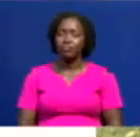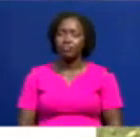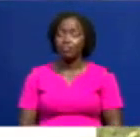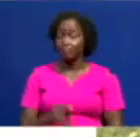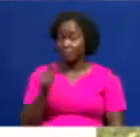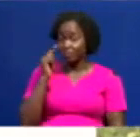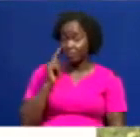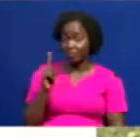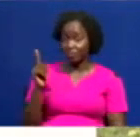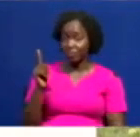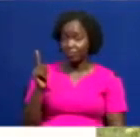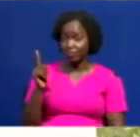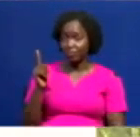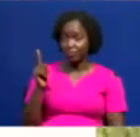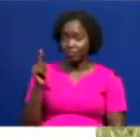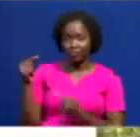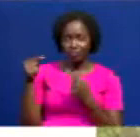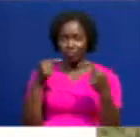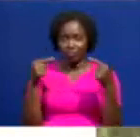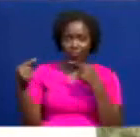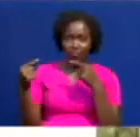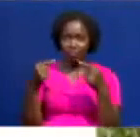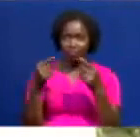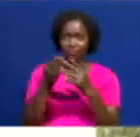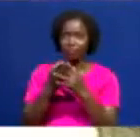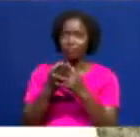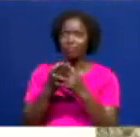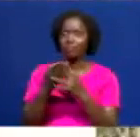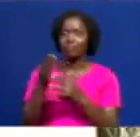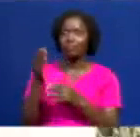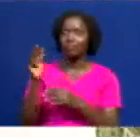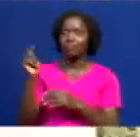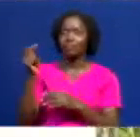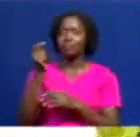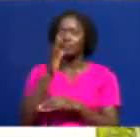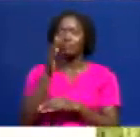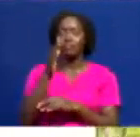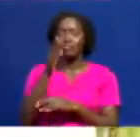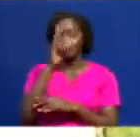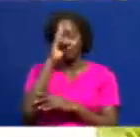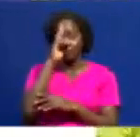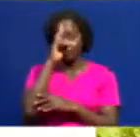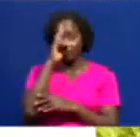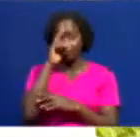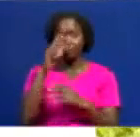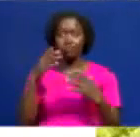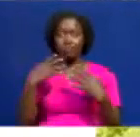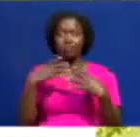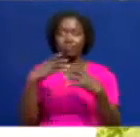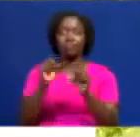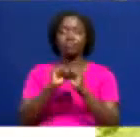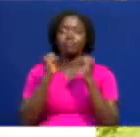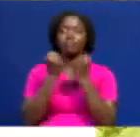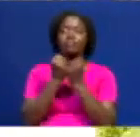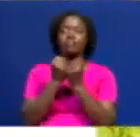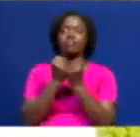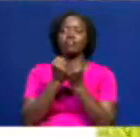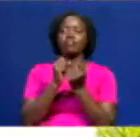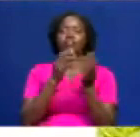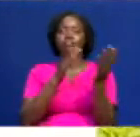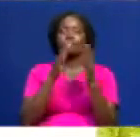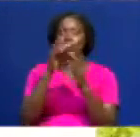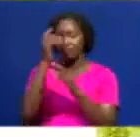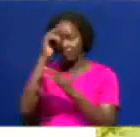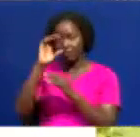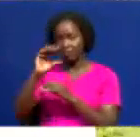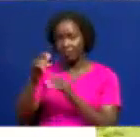This was once a point of confrontation between Kenya forest rangers and squatters who were invading Sosio Forest in Trans Nzoia County.